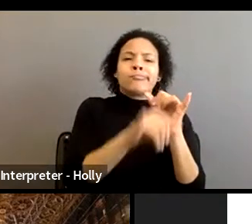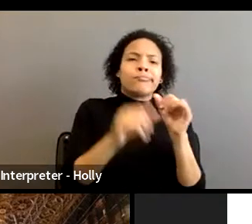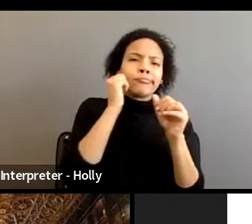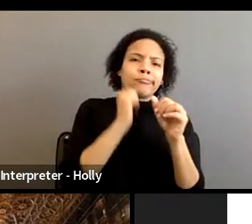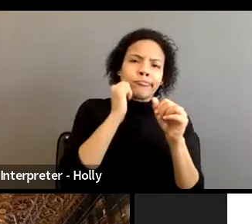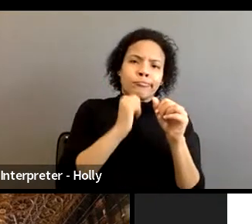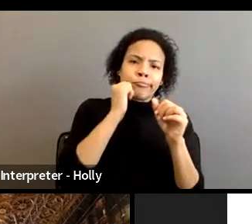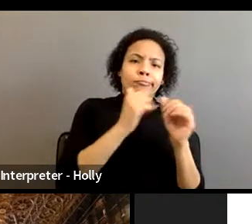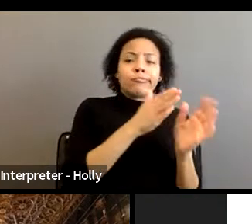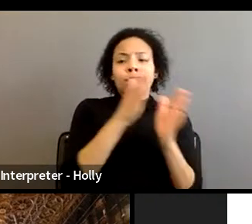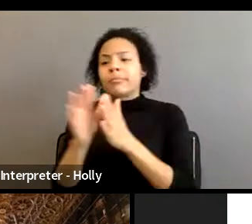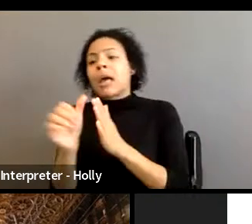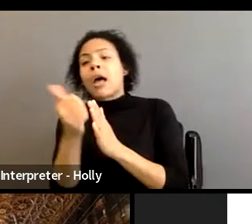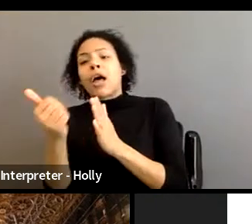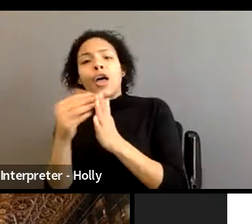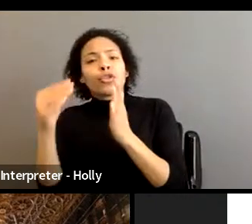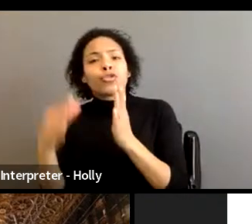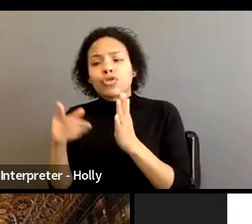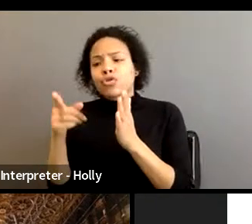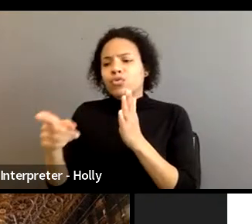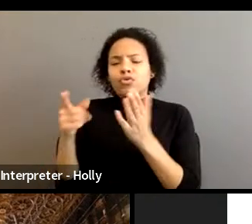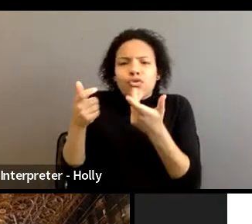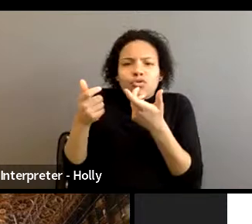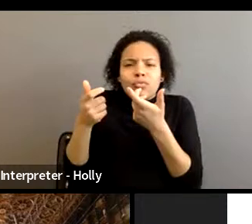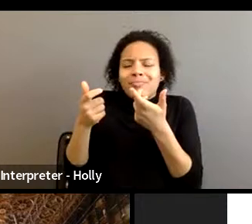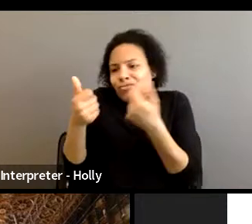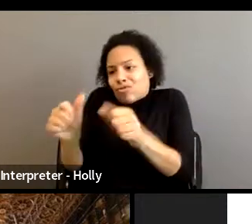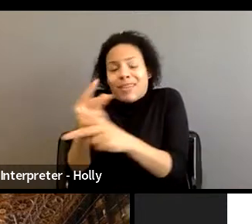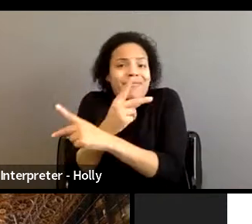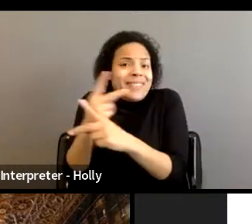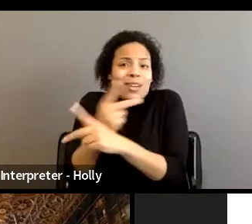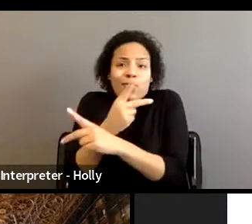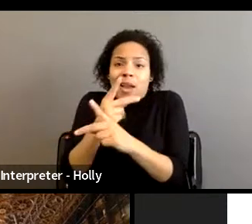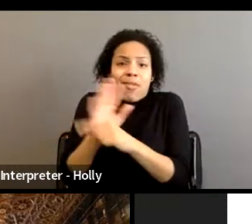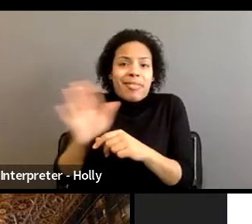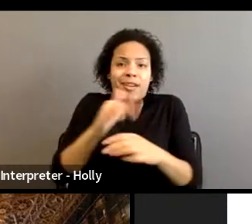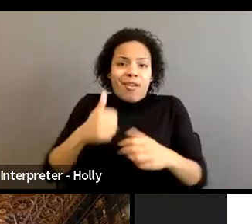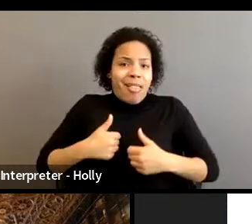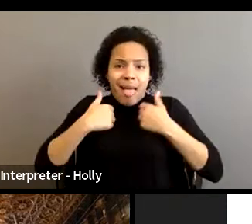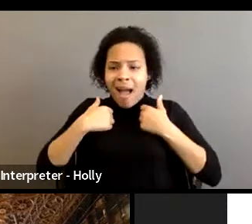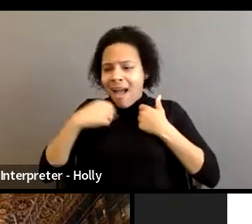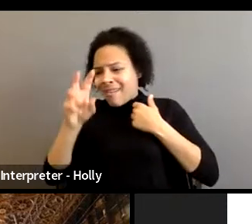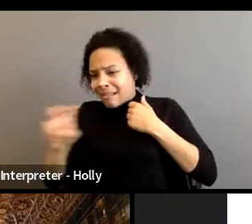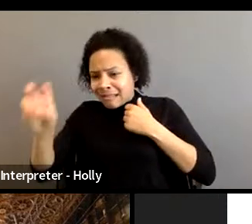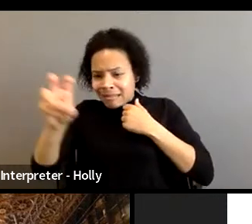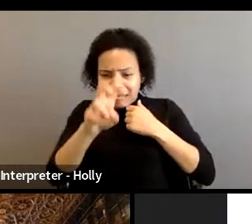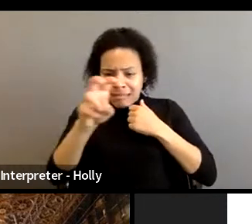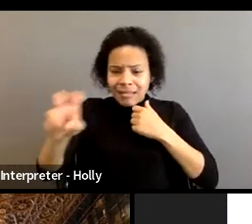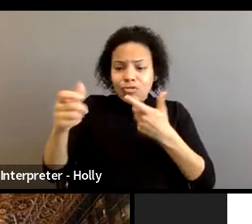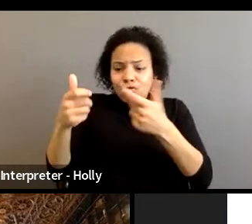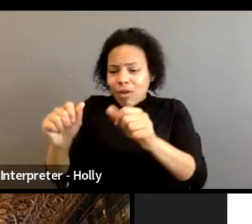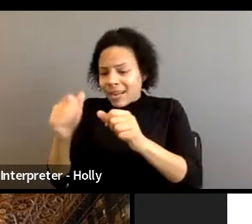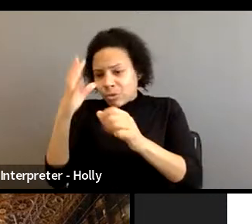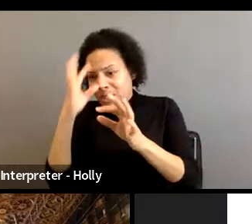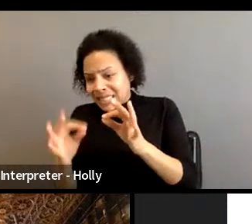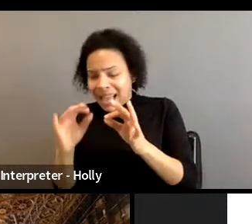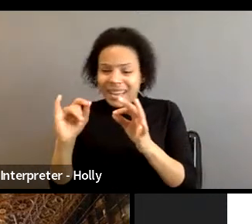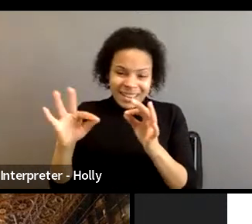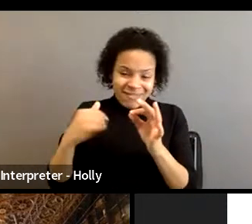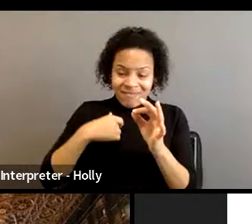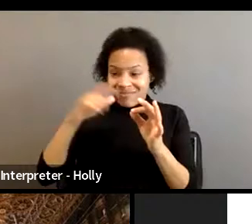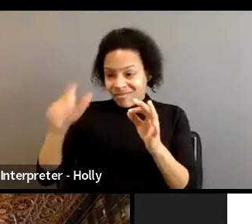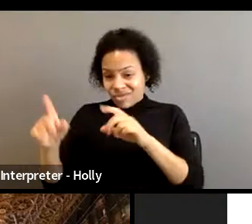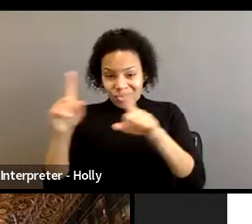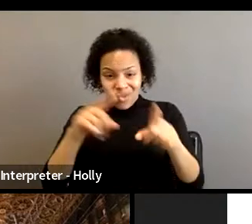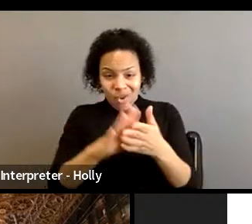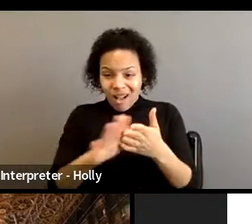know, finding the opportunity for to attend college, but are not there all